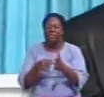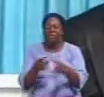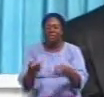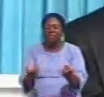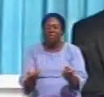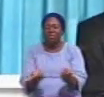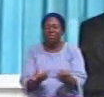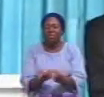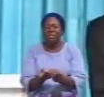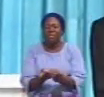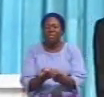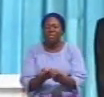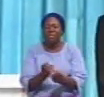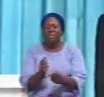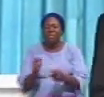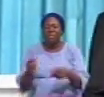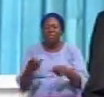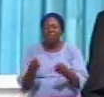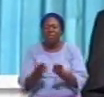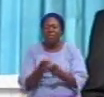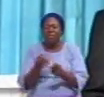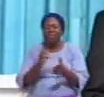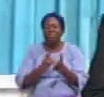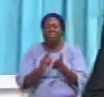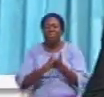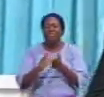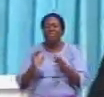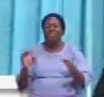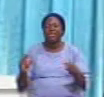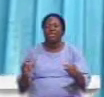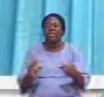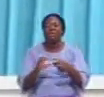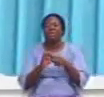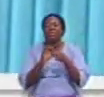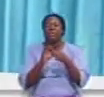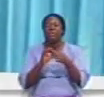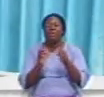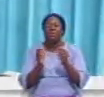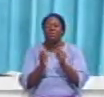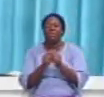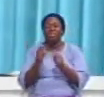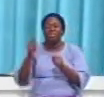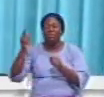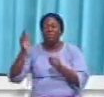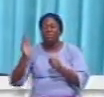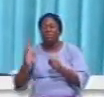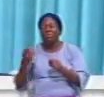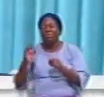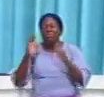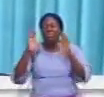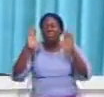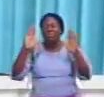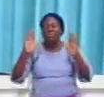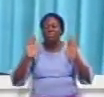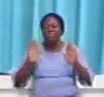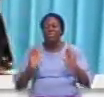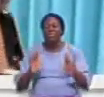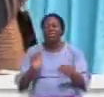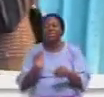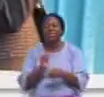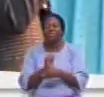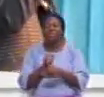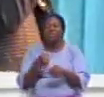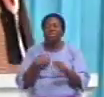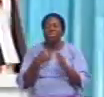place, a place of divine encounter with the God of miracles. We want to talk to the Lord.